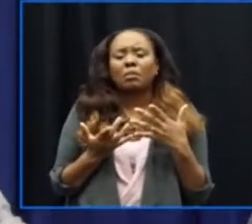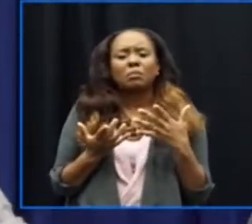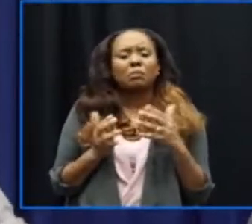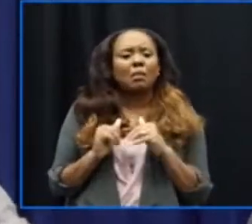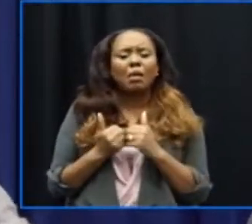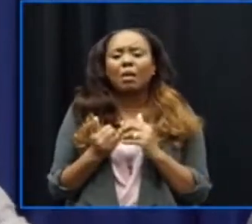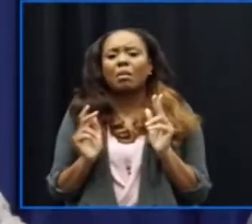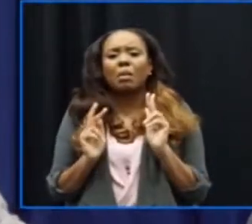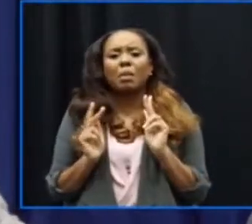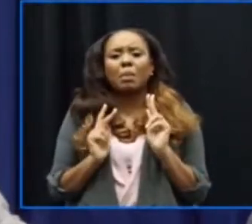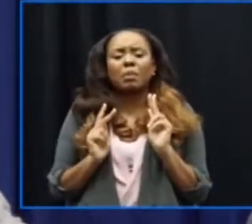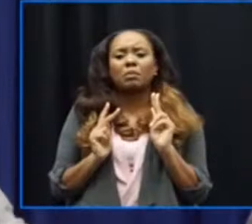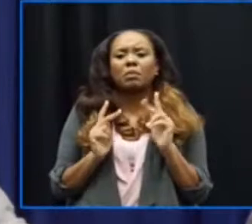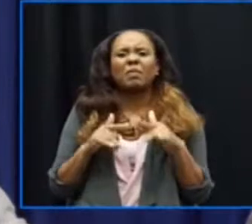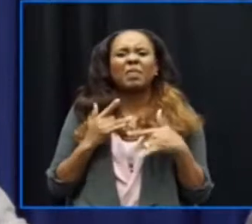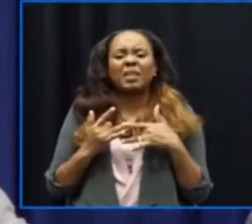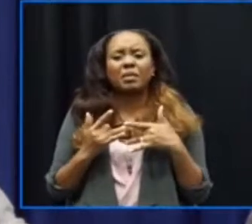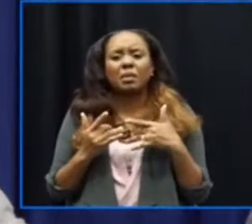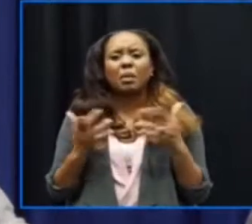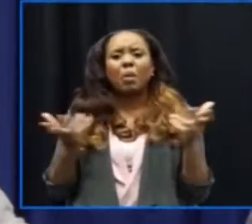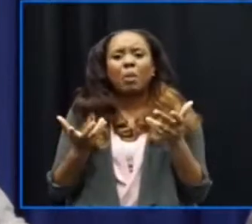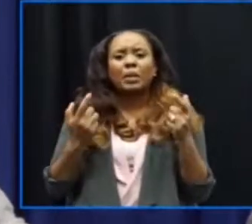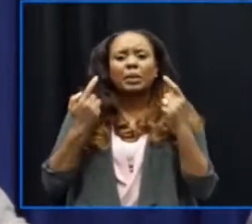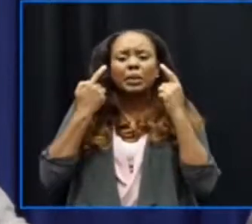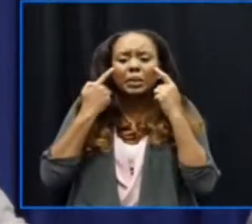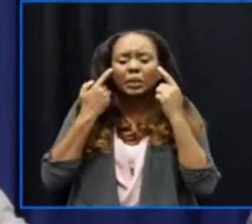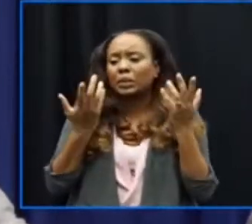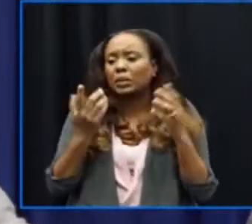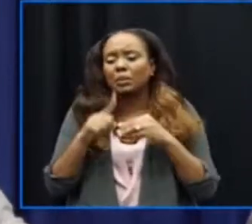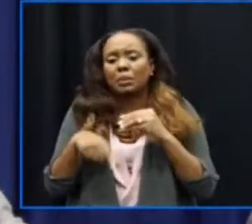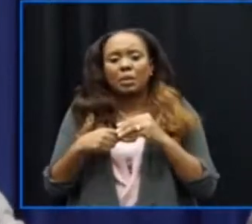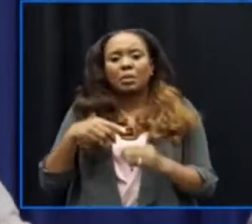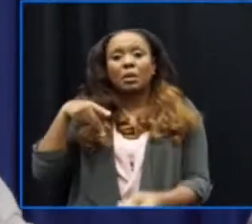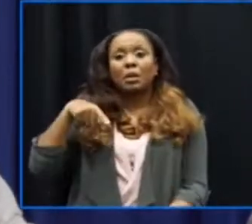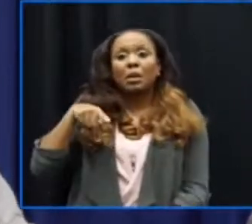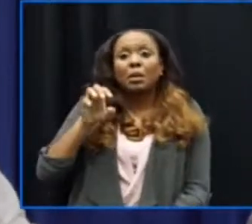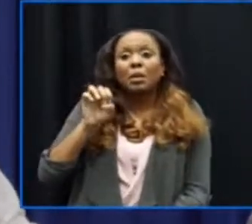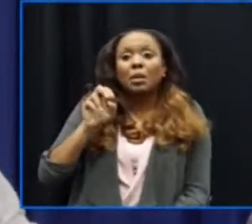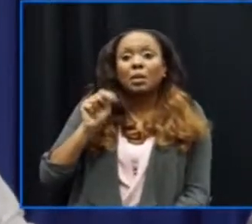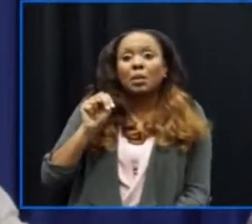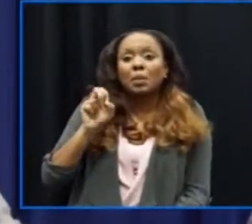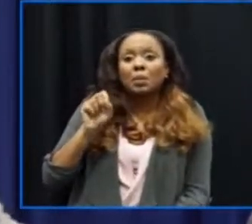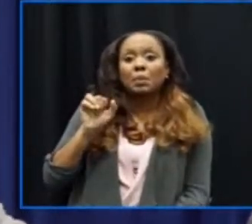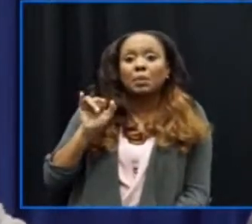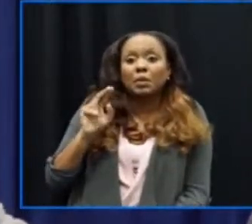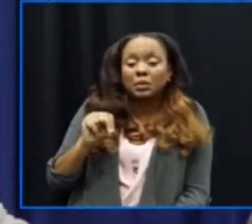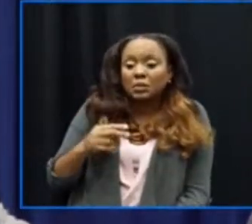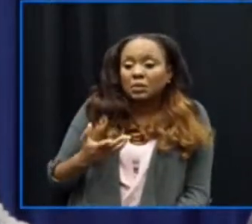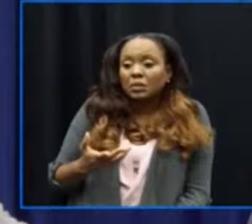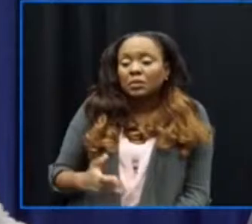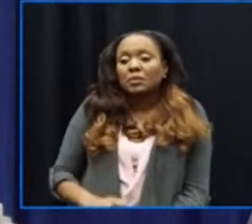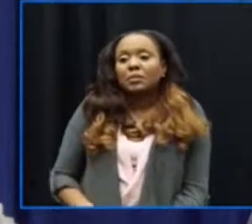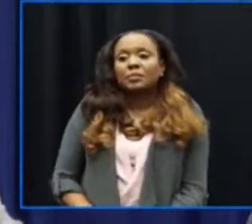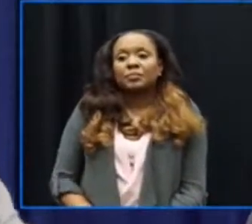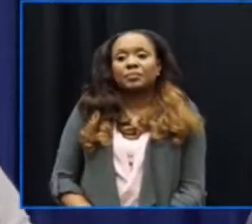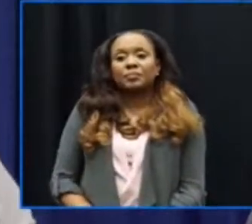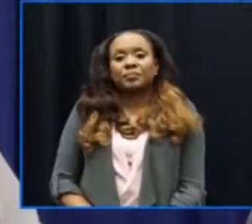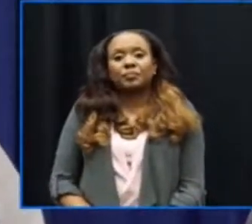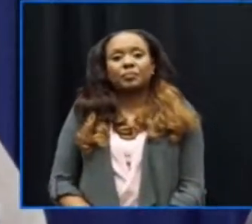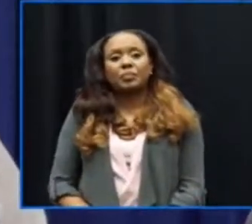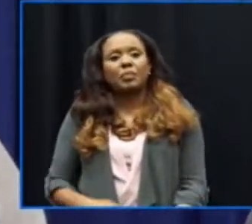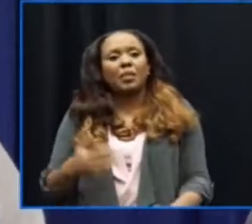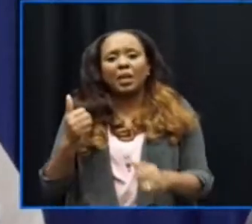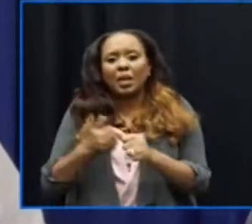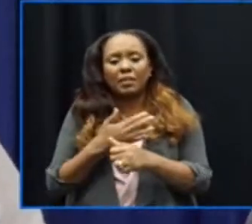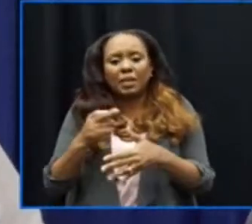that may well be there in terms of pensions and pension age, in terms of amount, in terms of contribution rates,